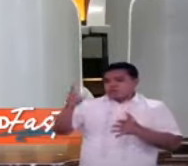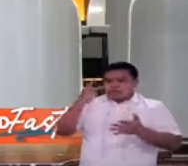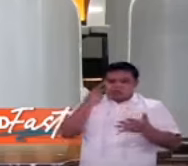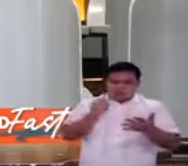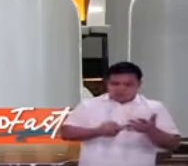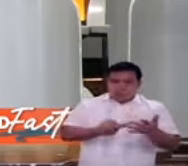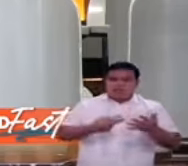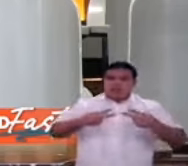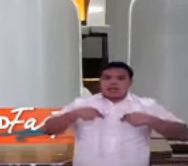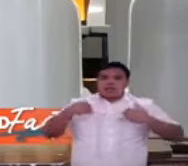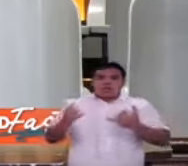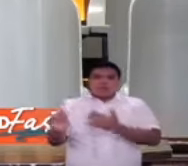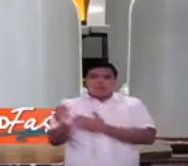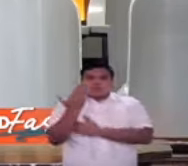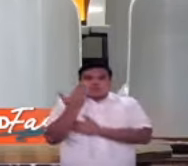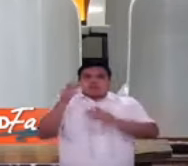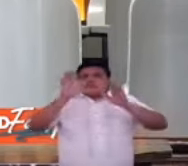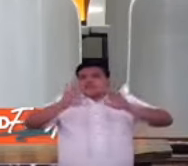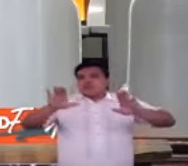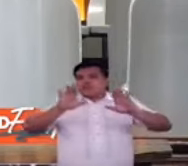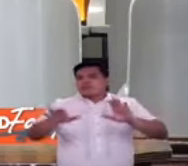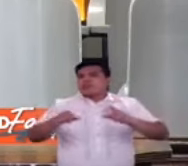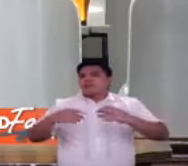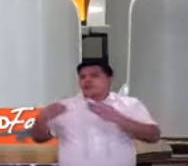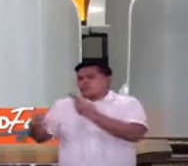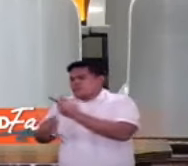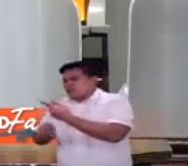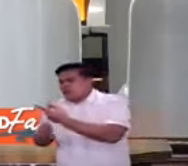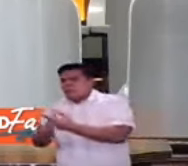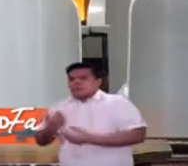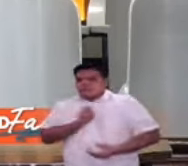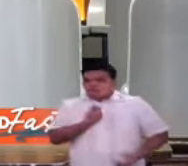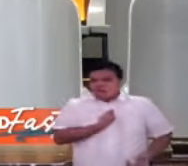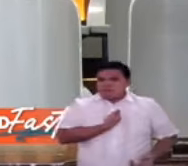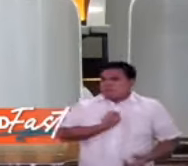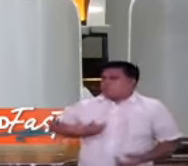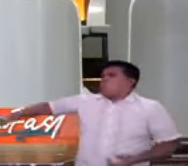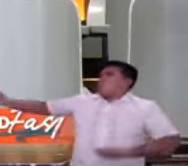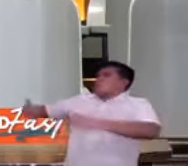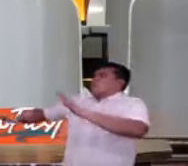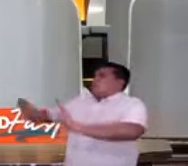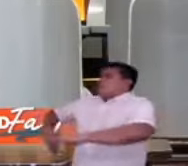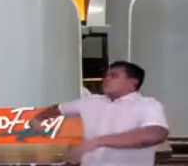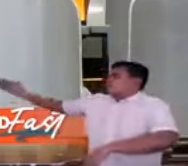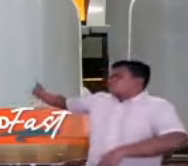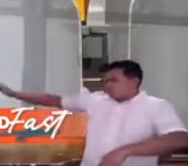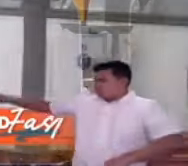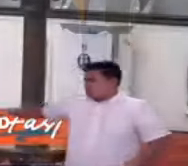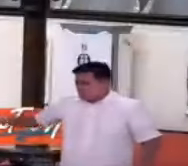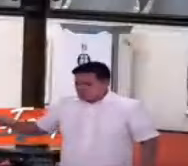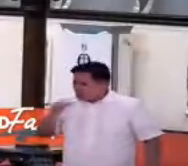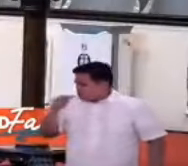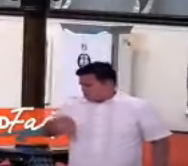that passage this morning in the Sunday school. The disciples themselves shooed away the children.